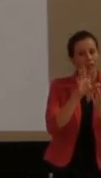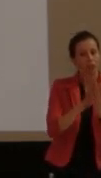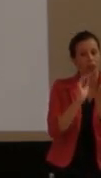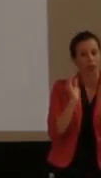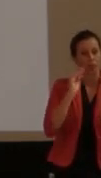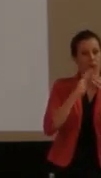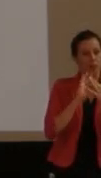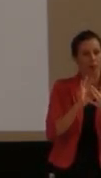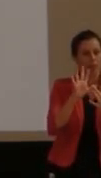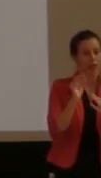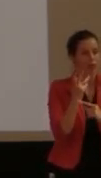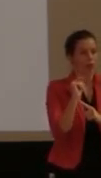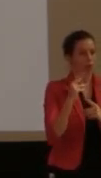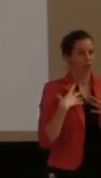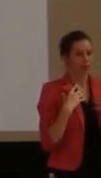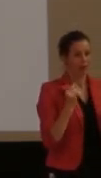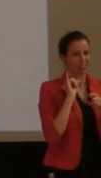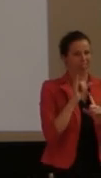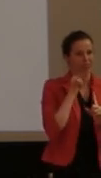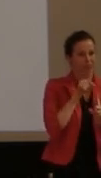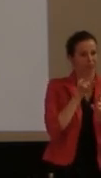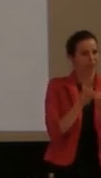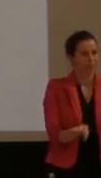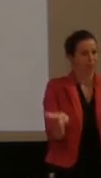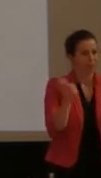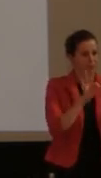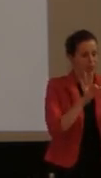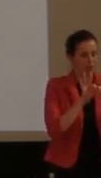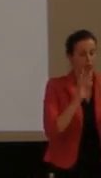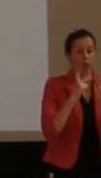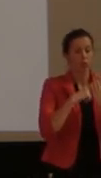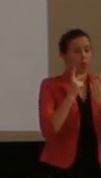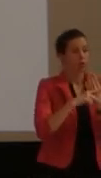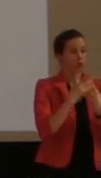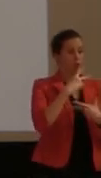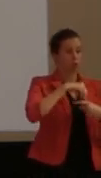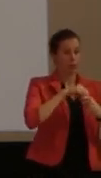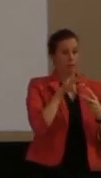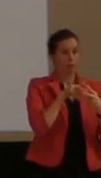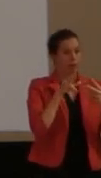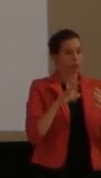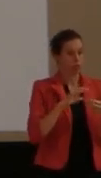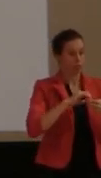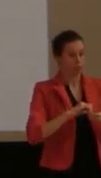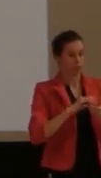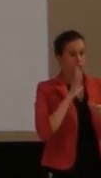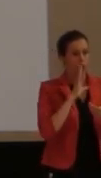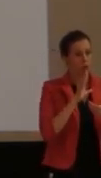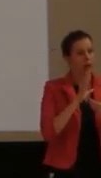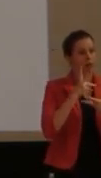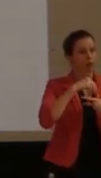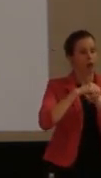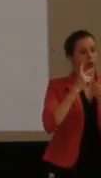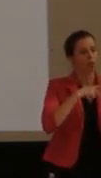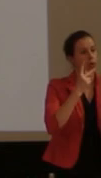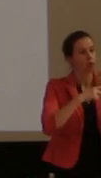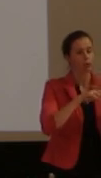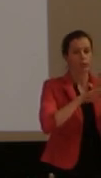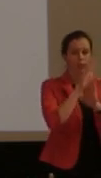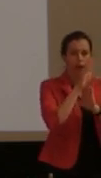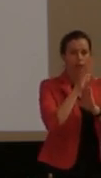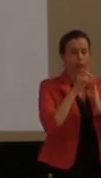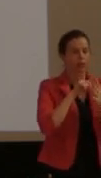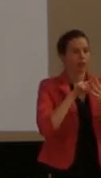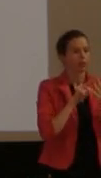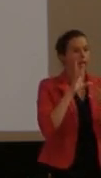own health. We know that's important. The program's participant partners will be involved in program development, including what data